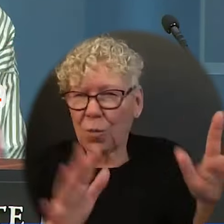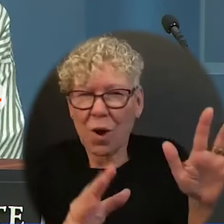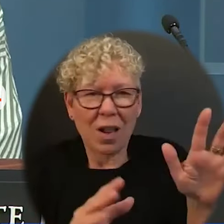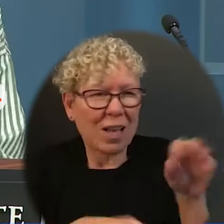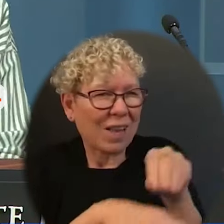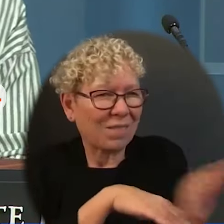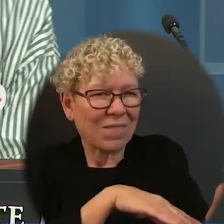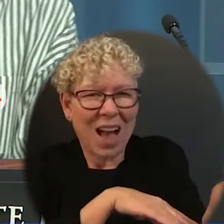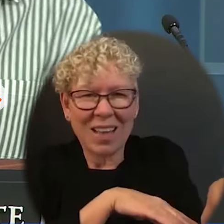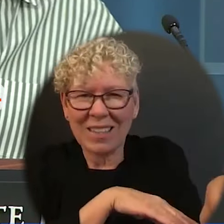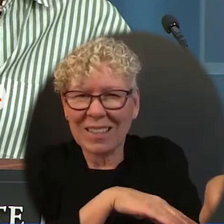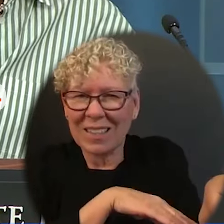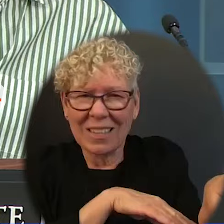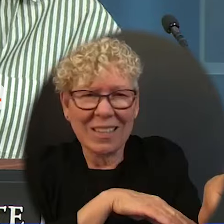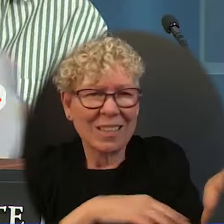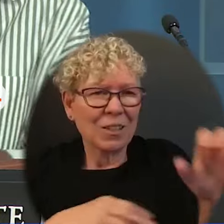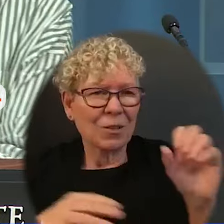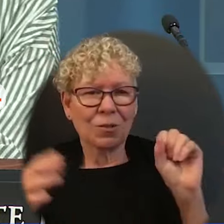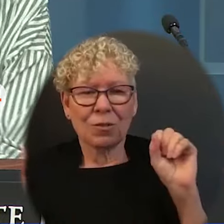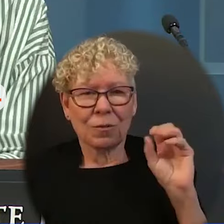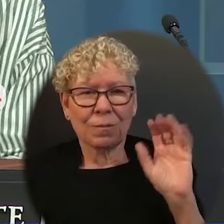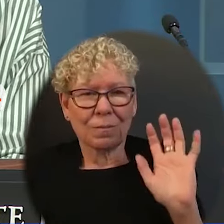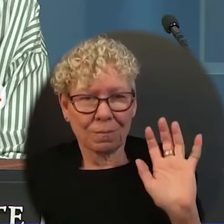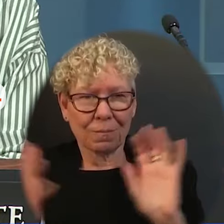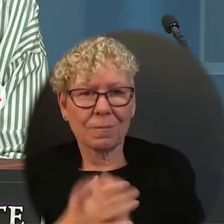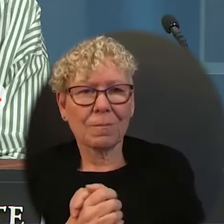Okay. Give me 1 second.